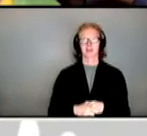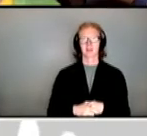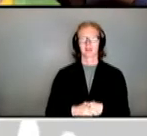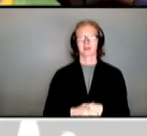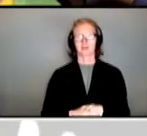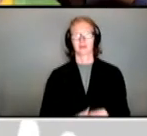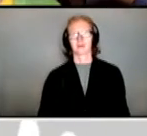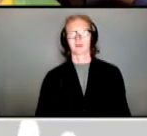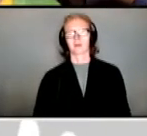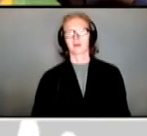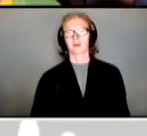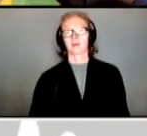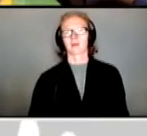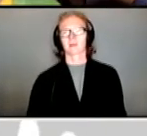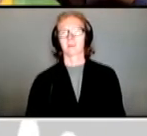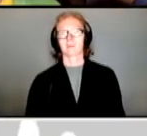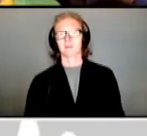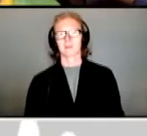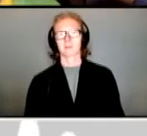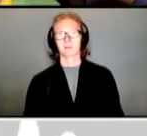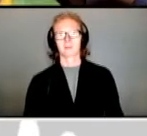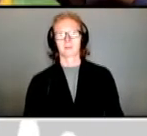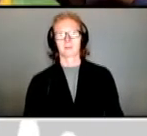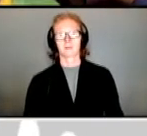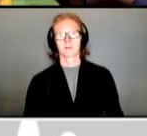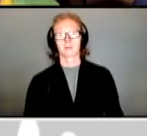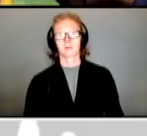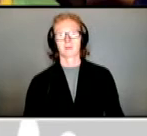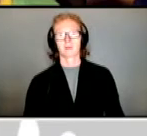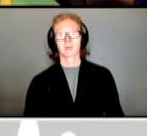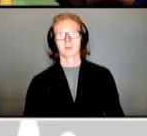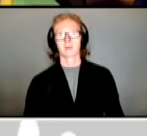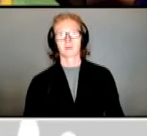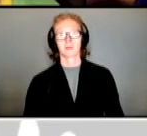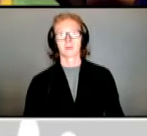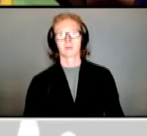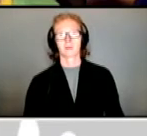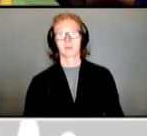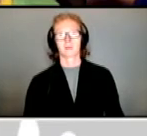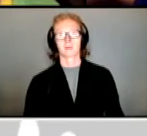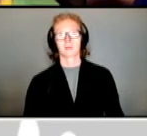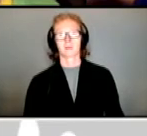Okay, thank you. I also see Sarah, did you have another question?